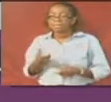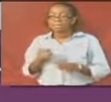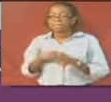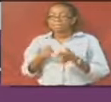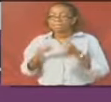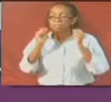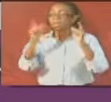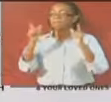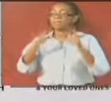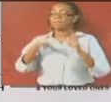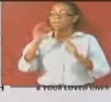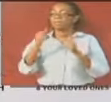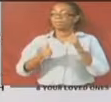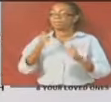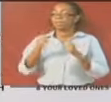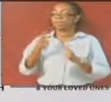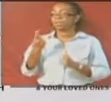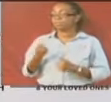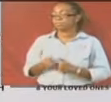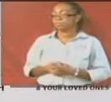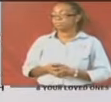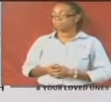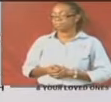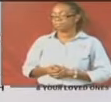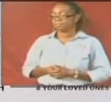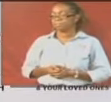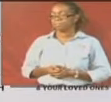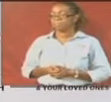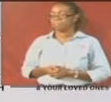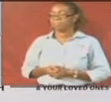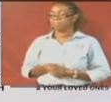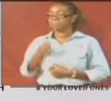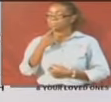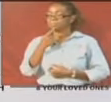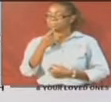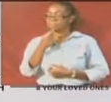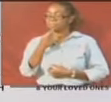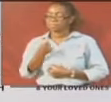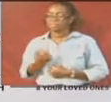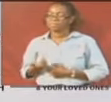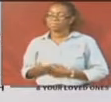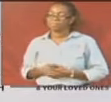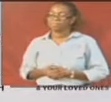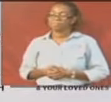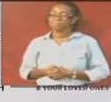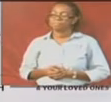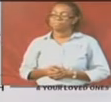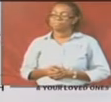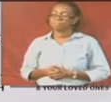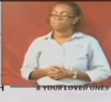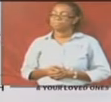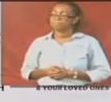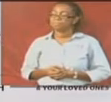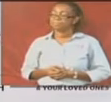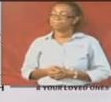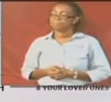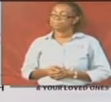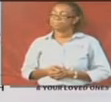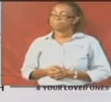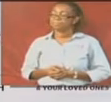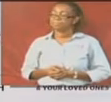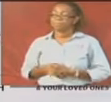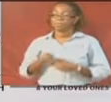Okay, thank you for the questions. At this point in time, the side effects or any additional